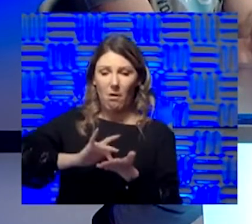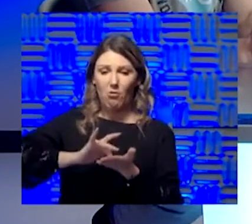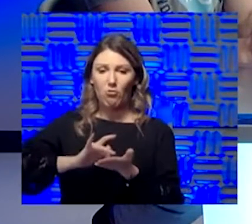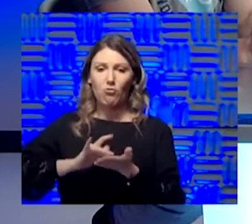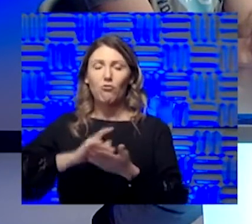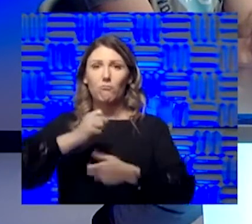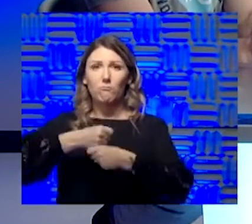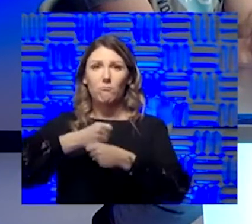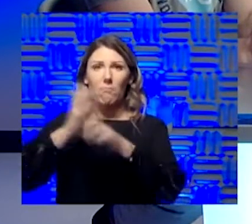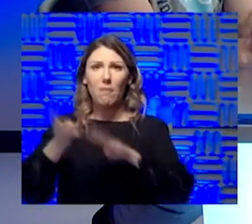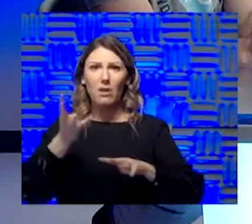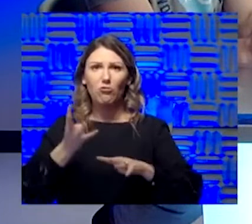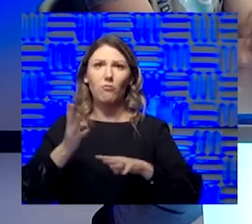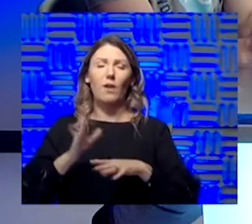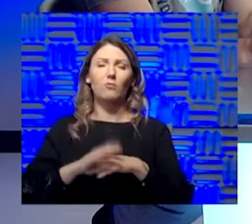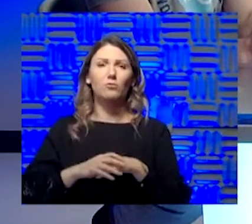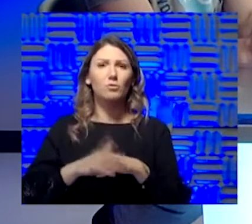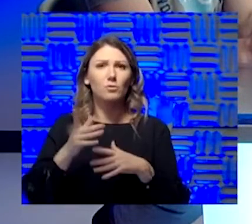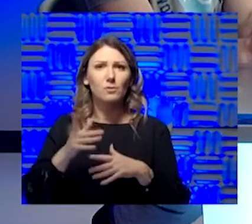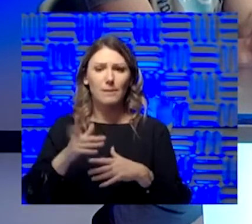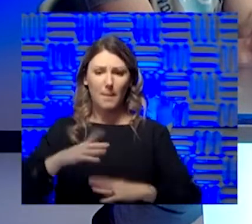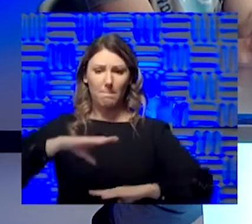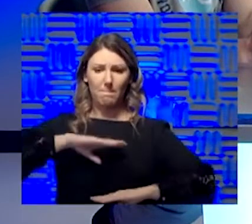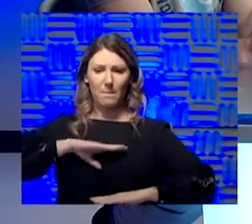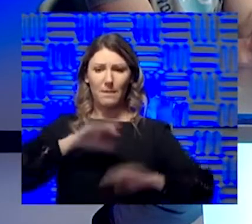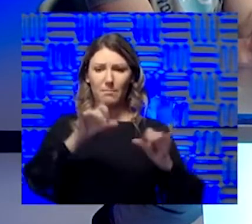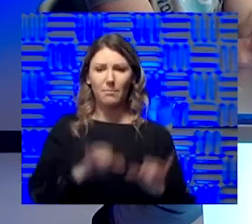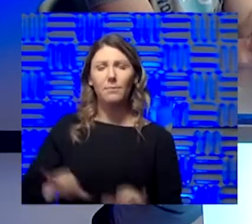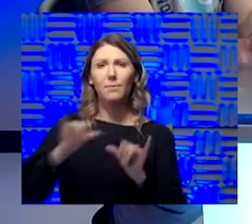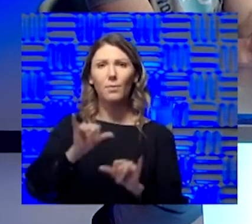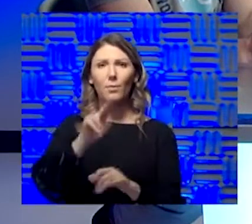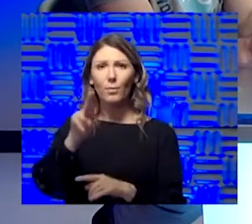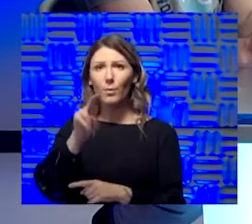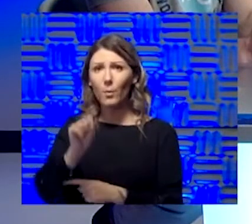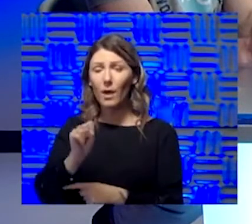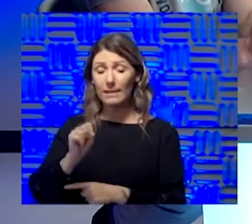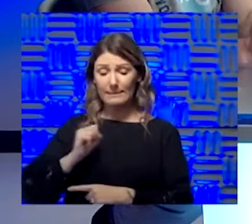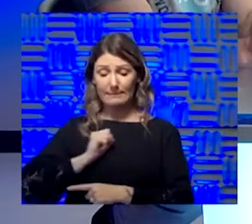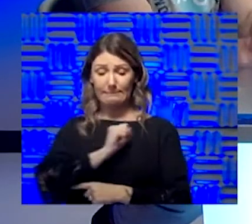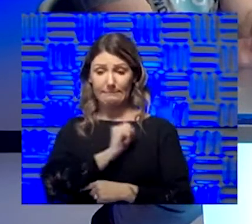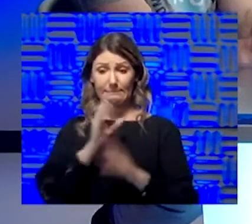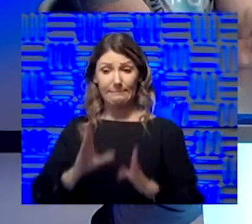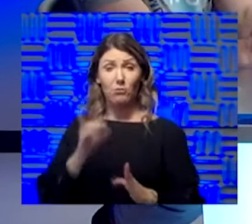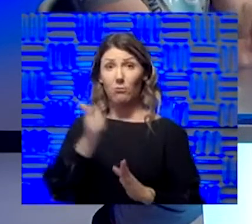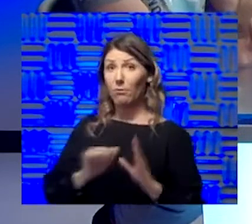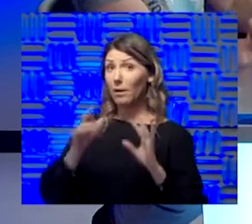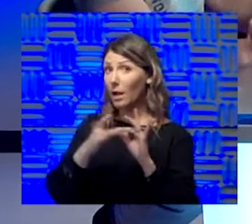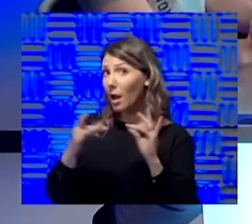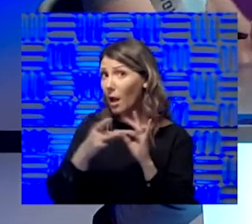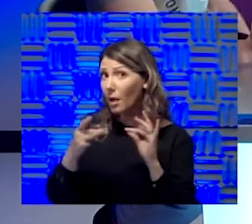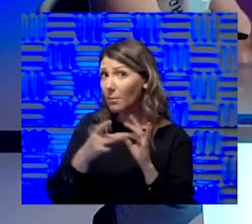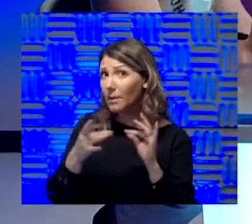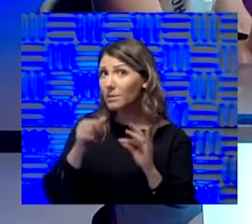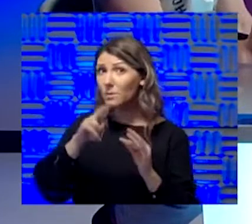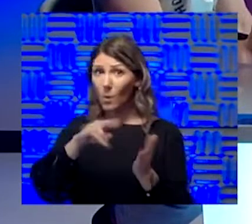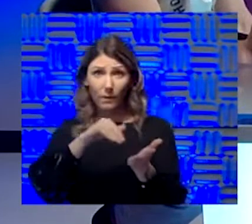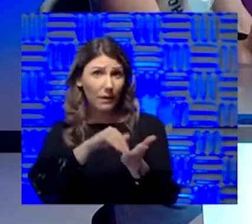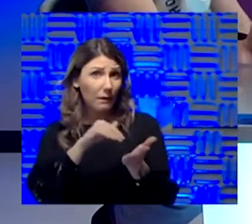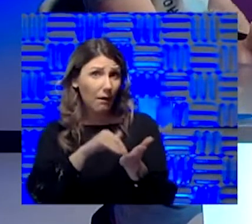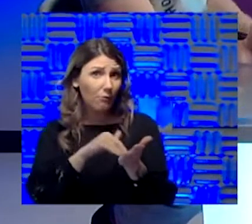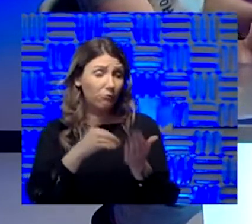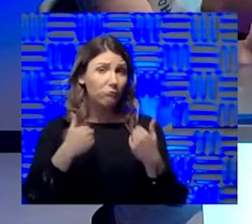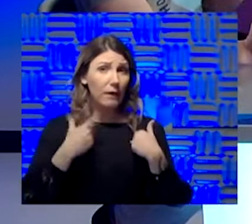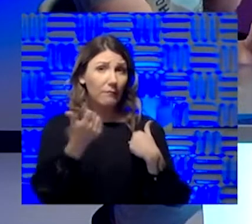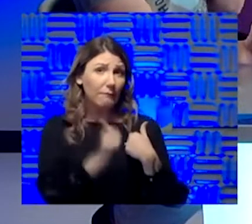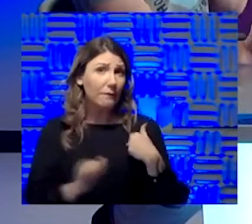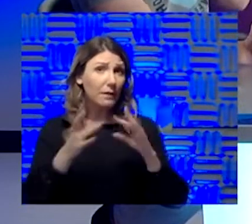make meets the standards that we have in the U.S.? And Senator, if you have any thoughts on that, and if any of the doctors on the call have any thoughts on that, I'd be